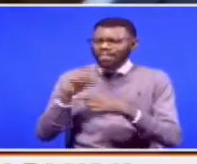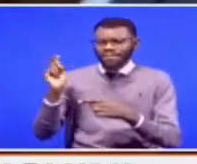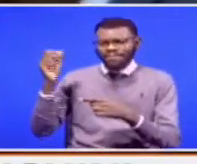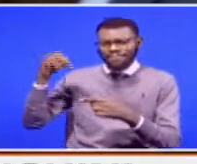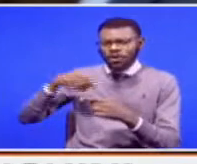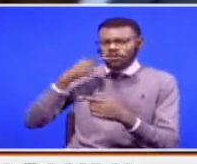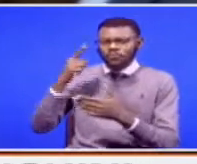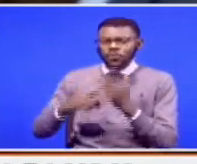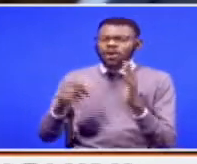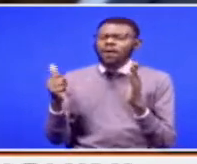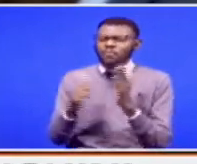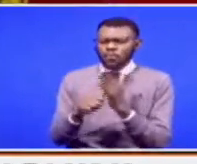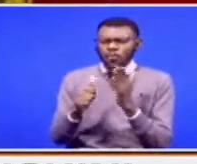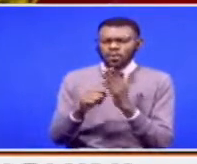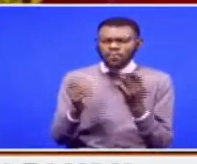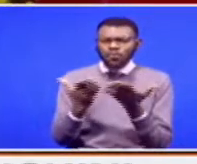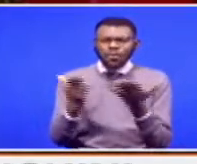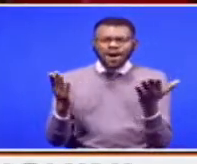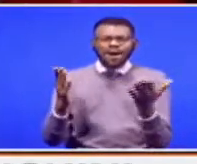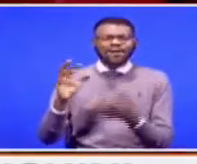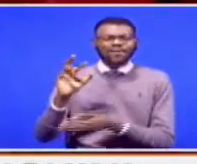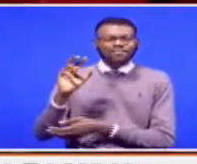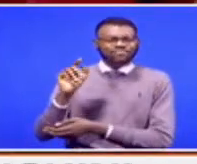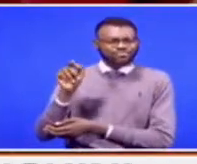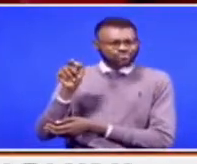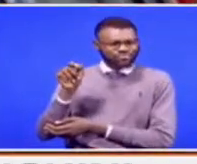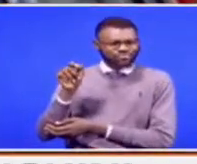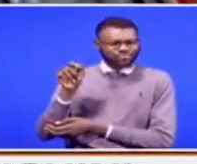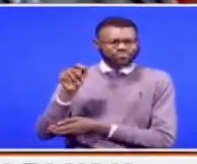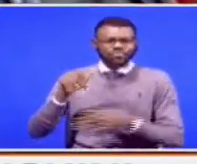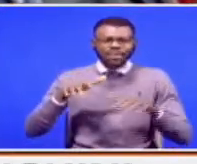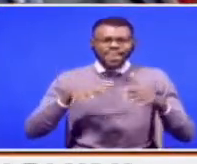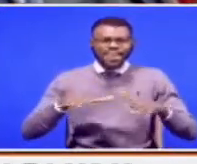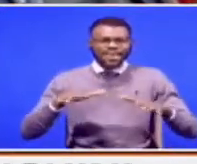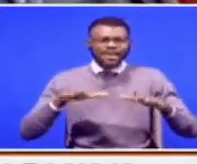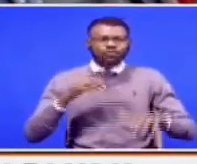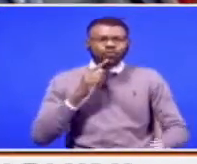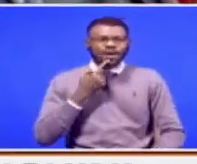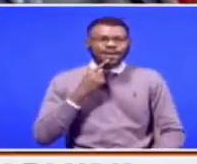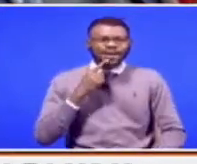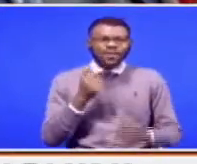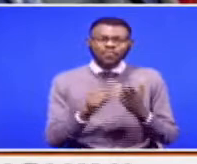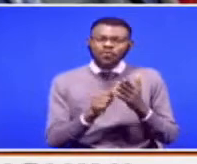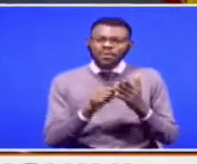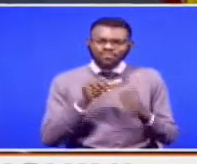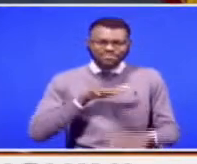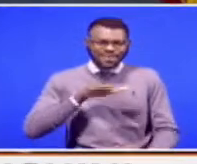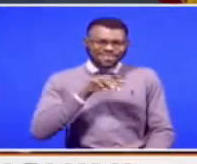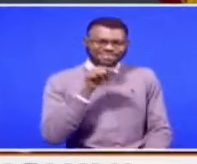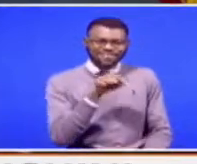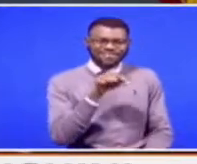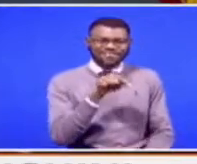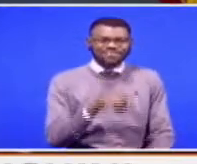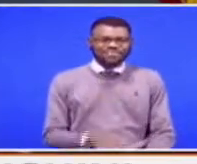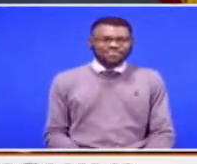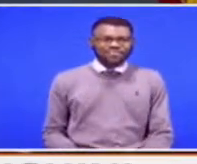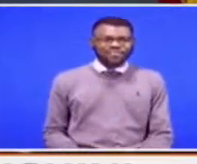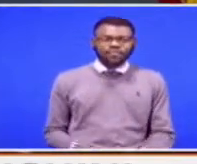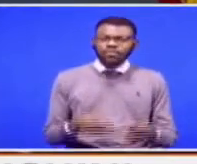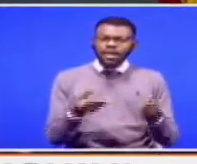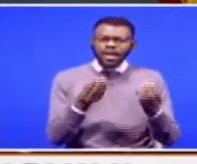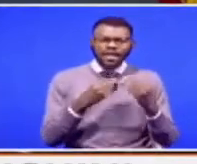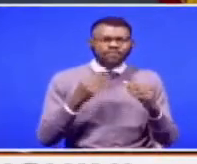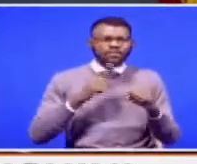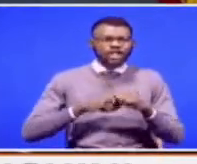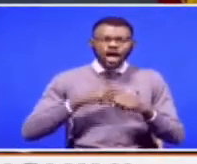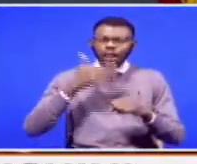na hitilafu kwenye mtambo mkuu wa kawi ya upepo ya Ziwa Turkana. This is why we did say give us some days